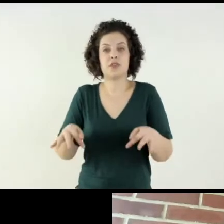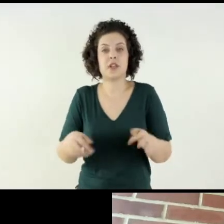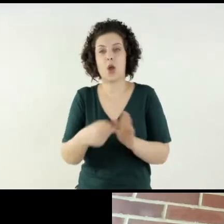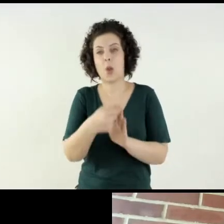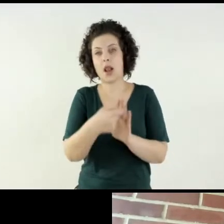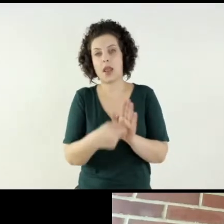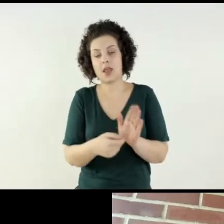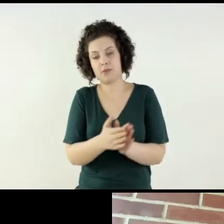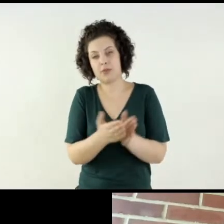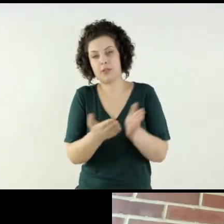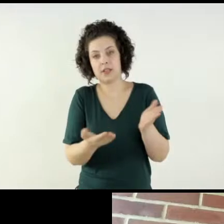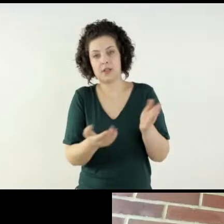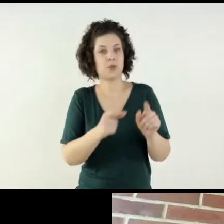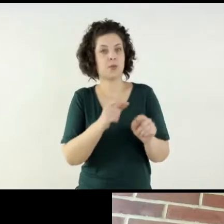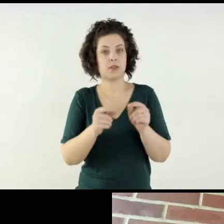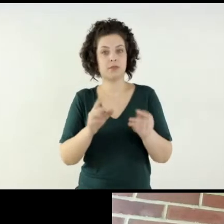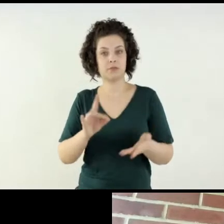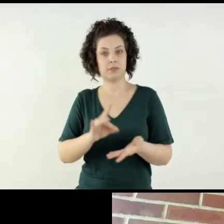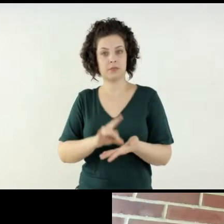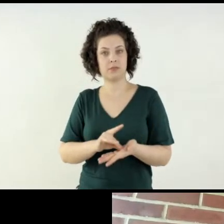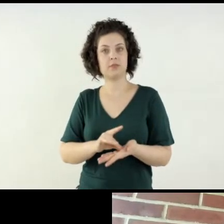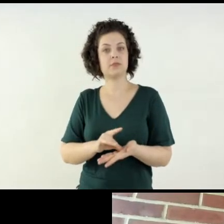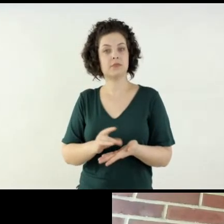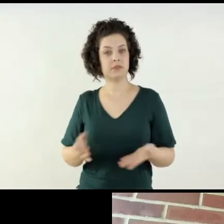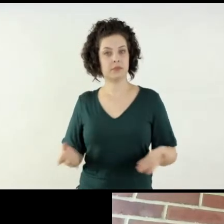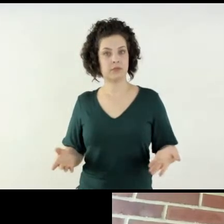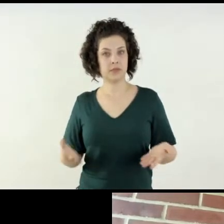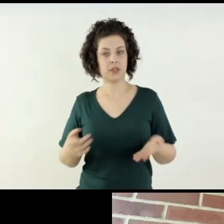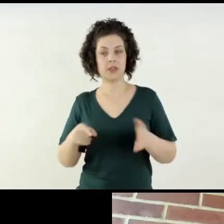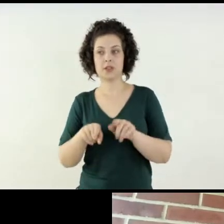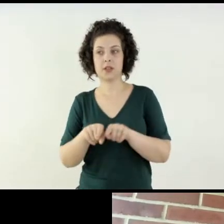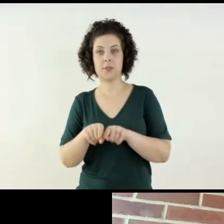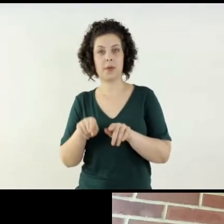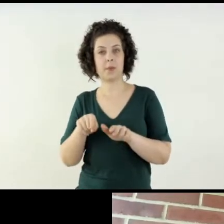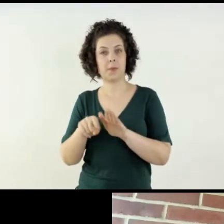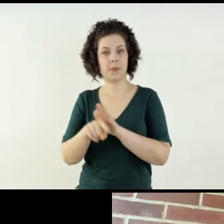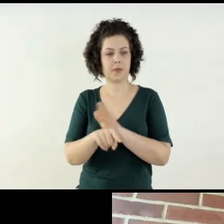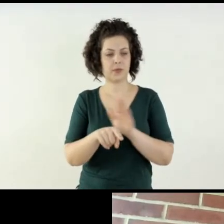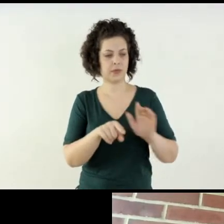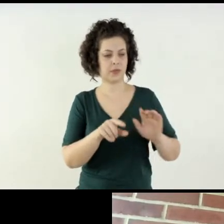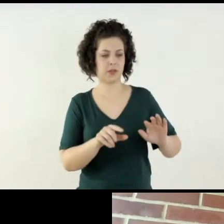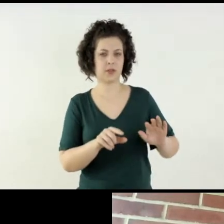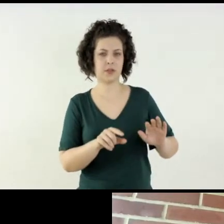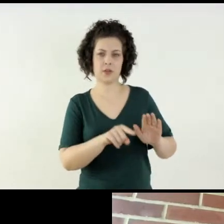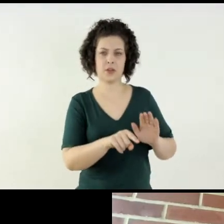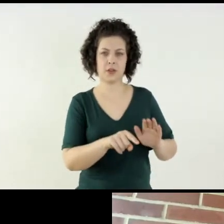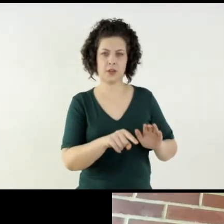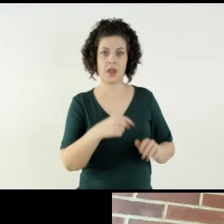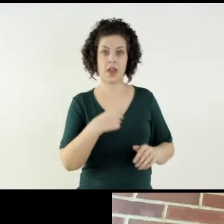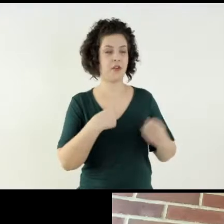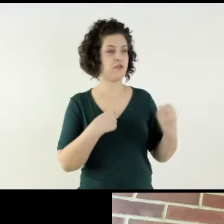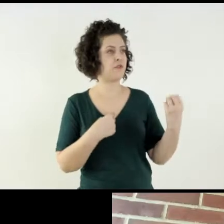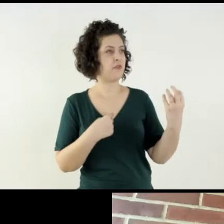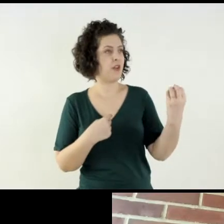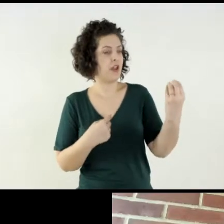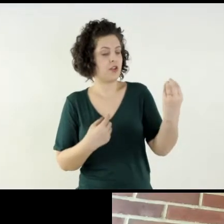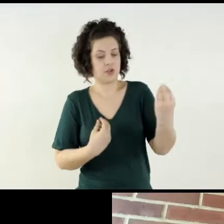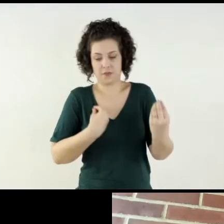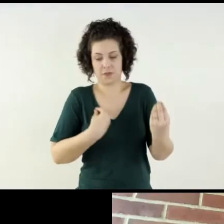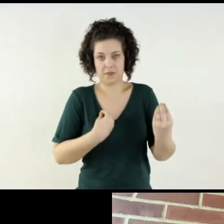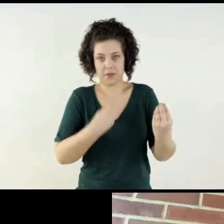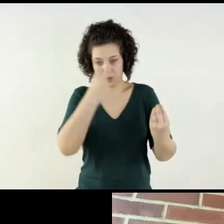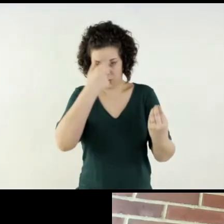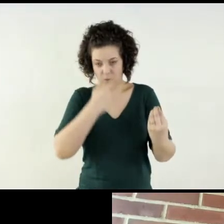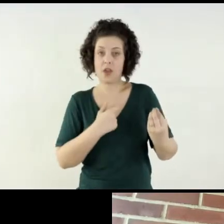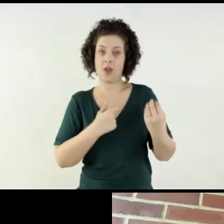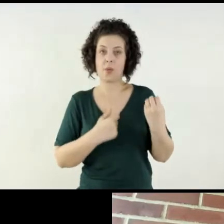and a question. It says, I'm a traveler here. Am I a traveler here?